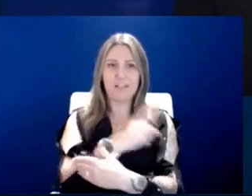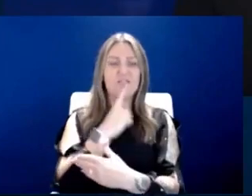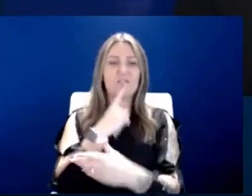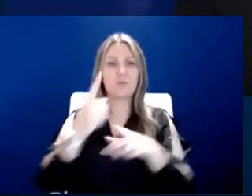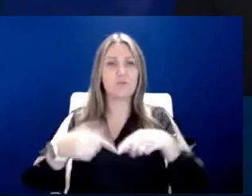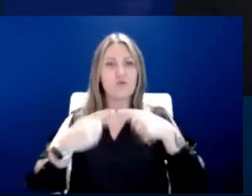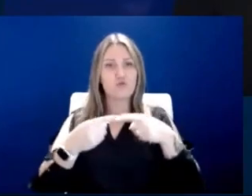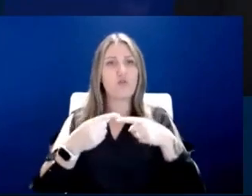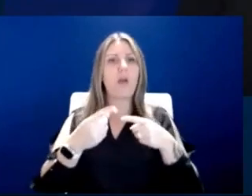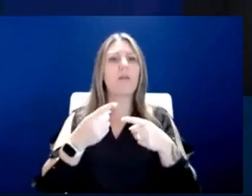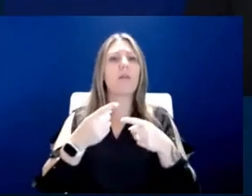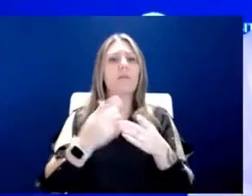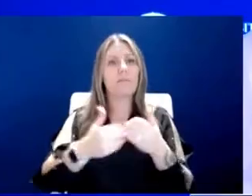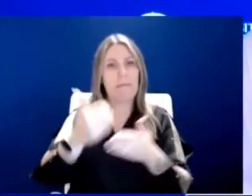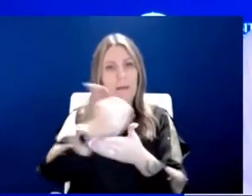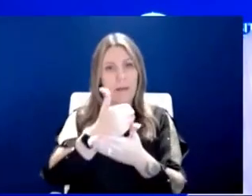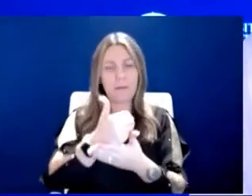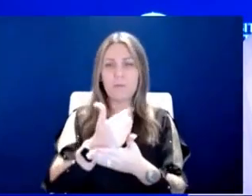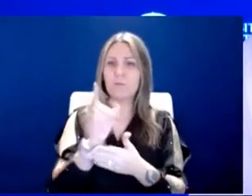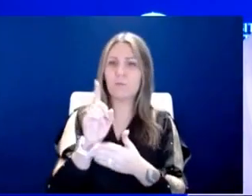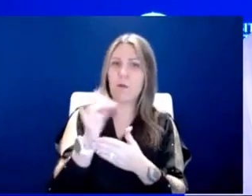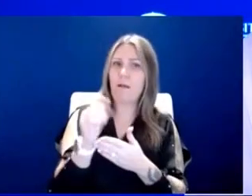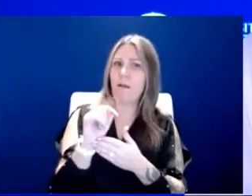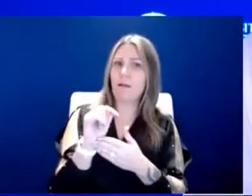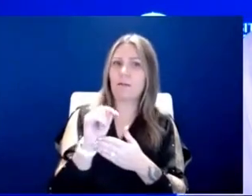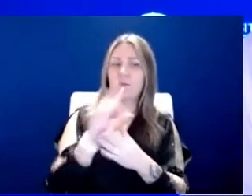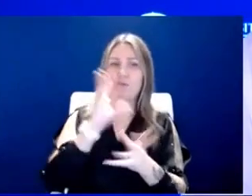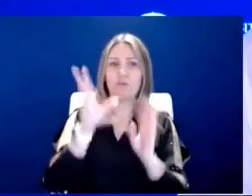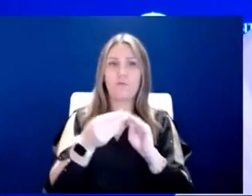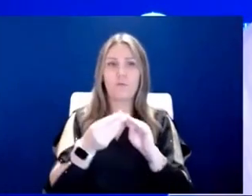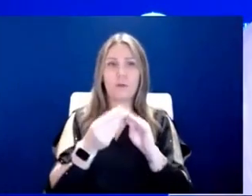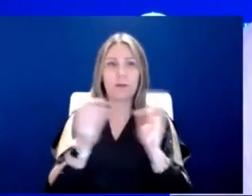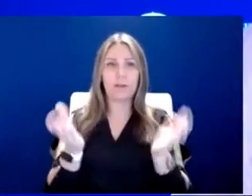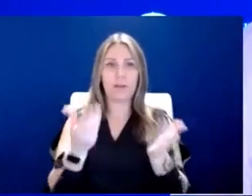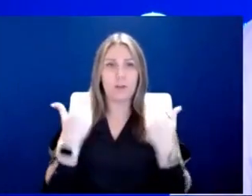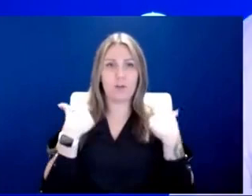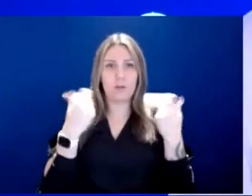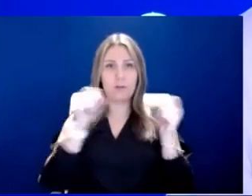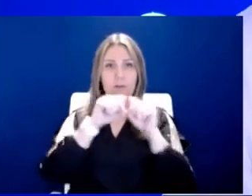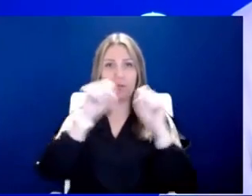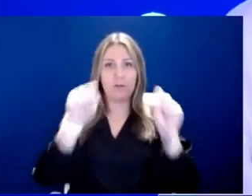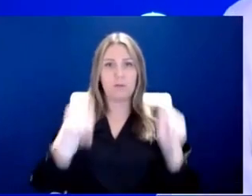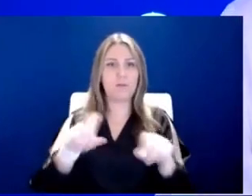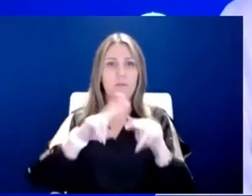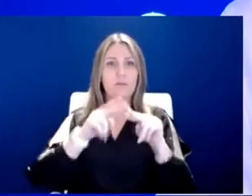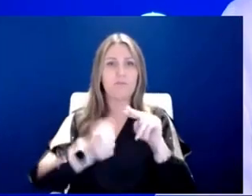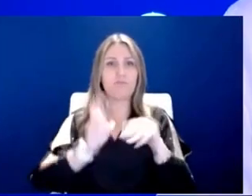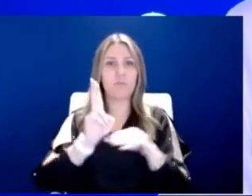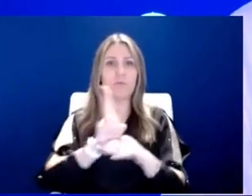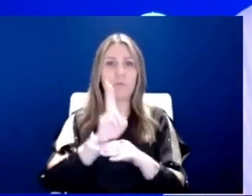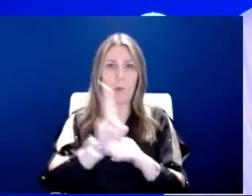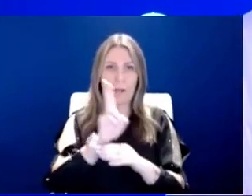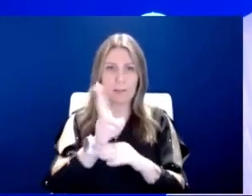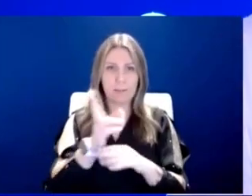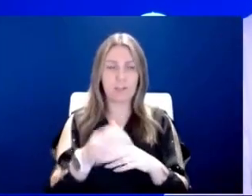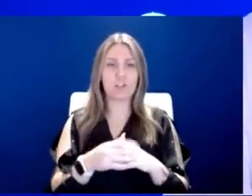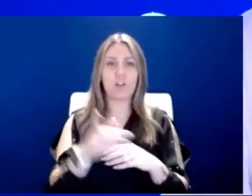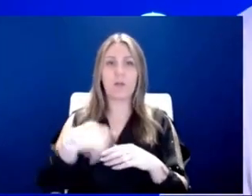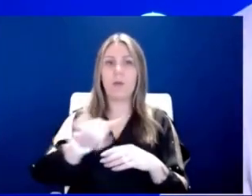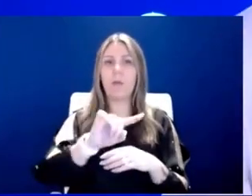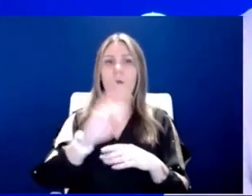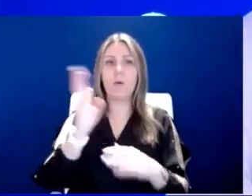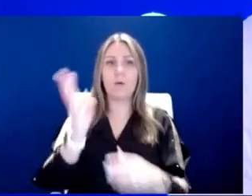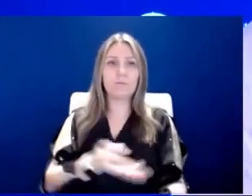at? Yeah, I mean, overall here at our health system, we've had a decrease in the utilization of those monoclonal antibodies